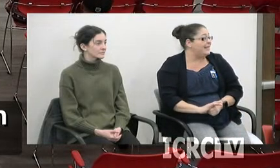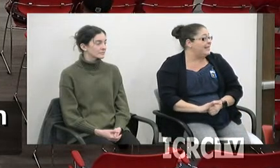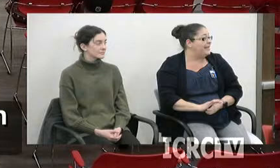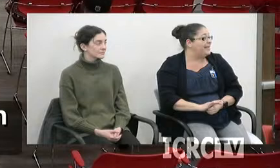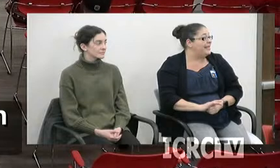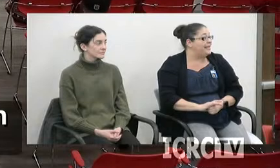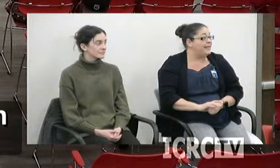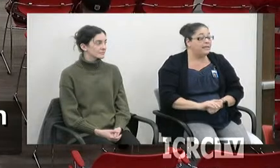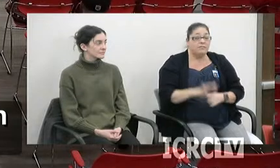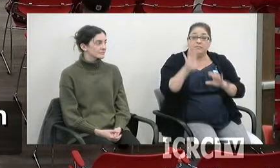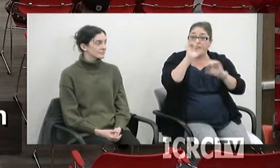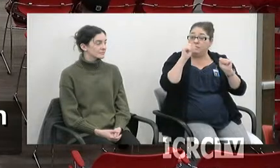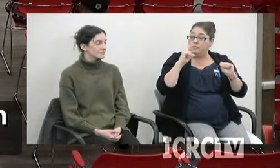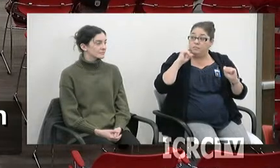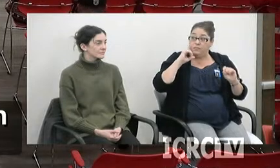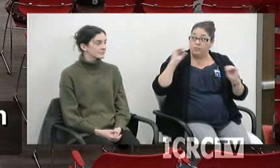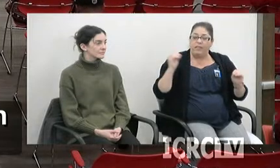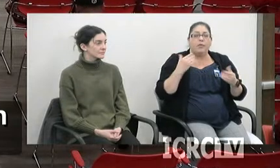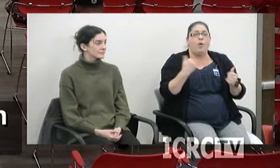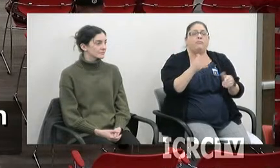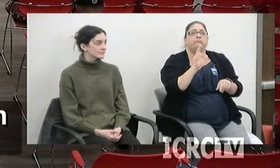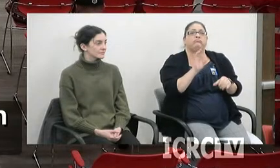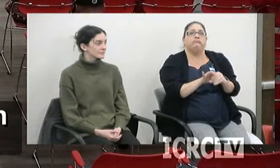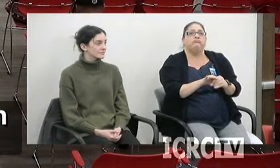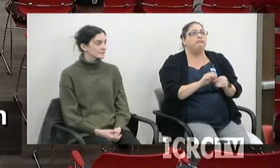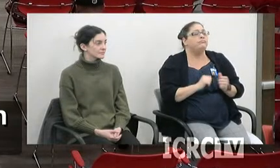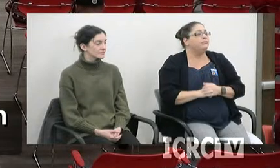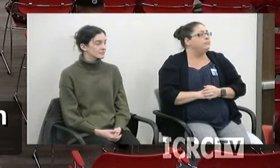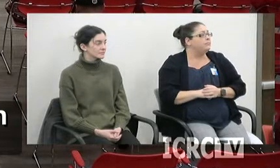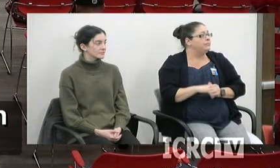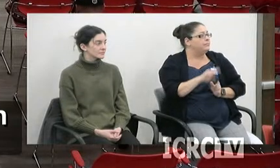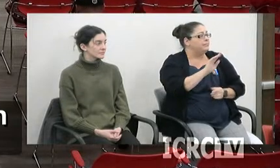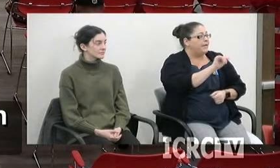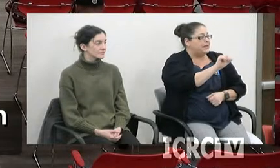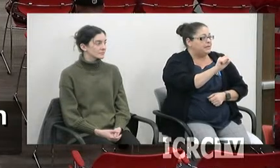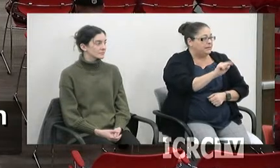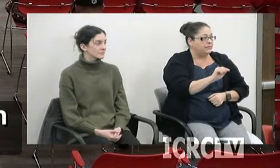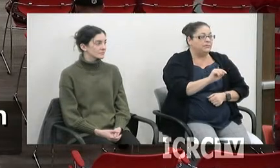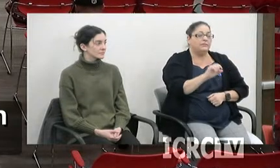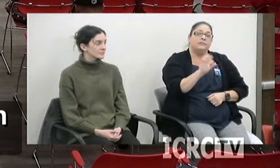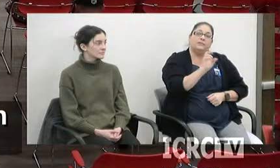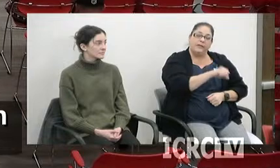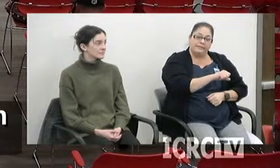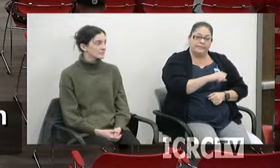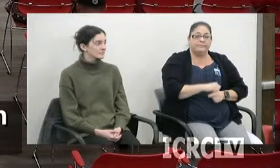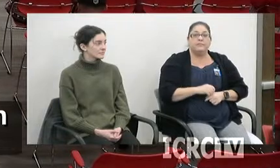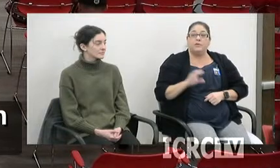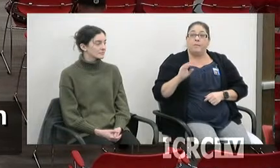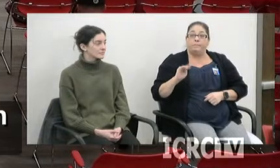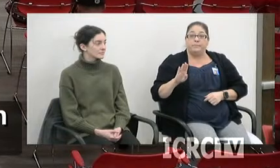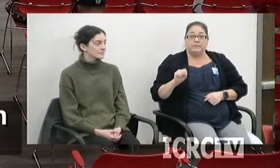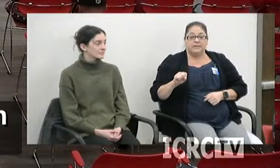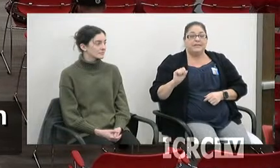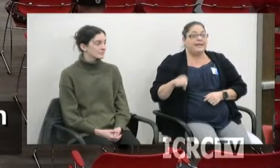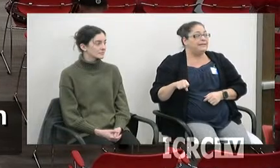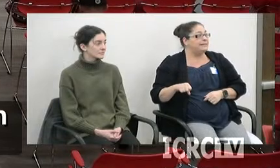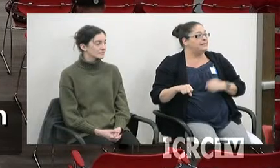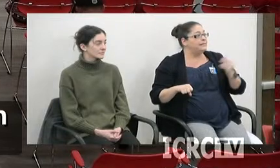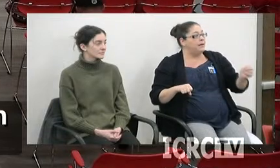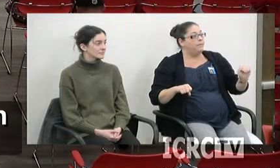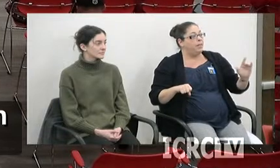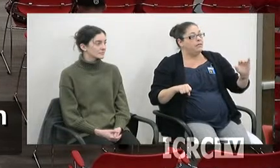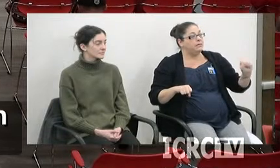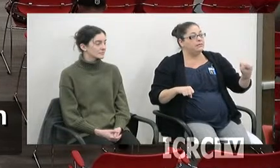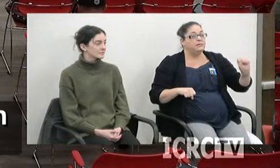Hearing no other comments, call the roll. Mrs. Mason, Yes. Mr. Combs, Yes. Mrs. Nolan,